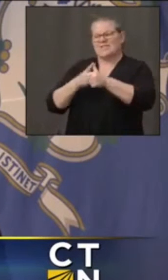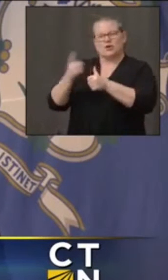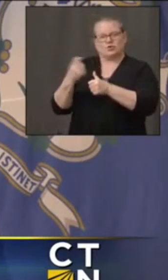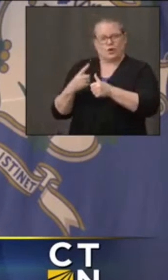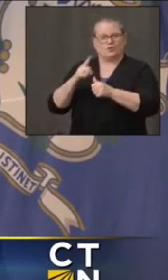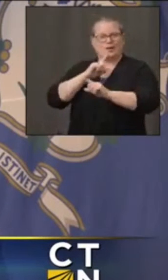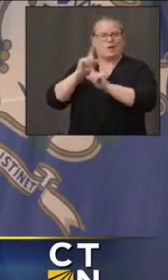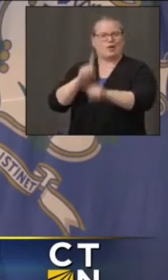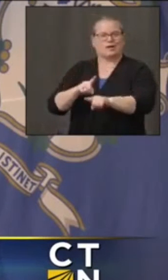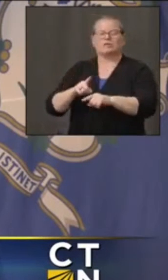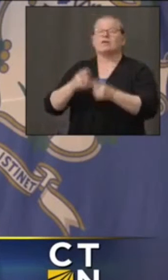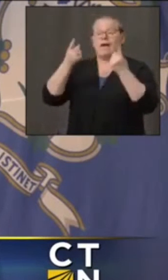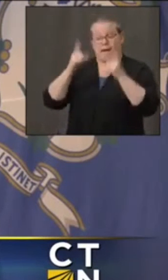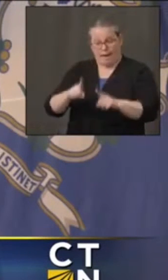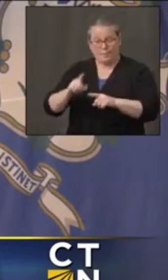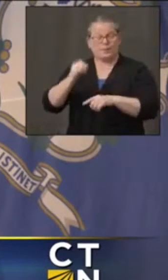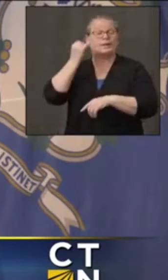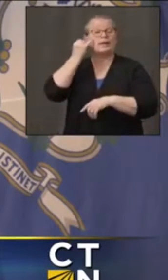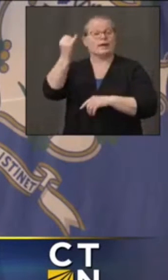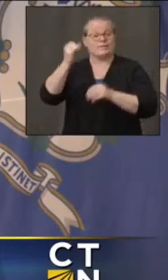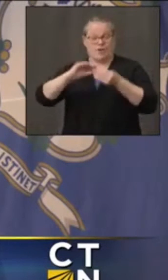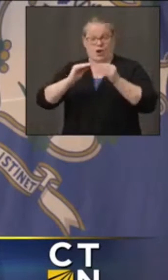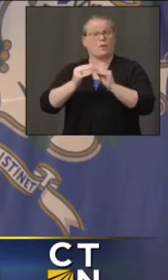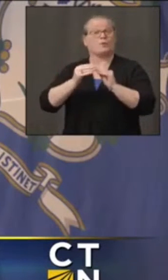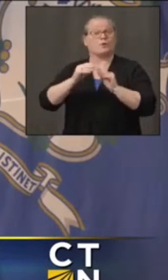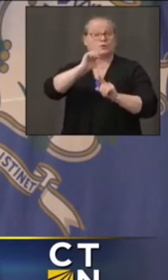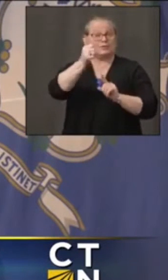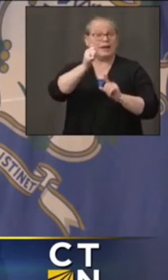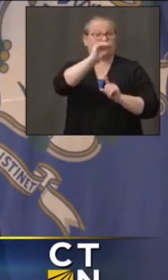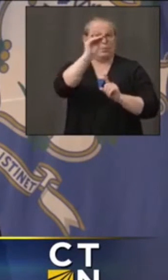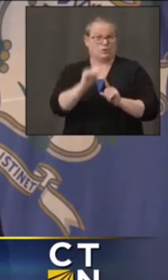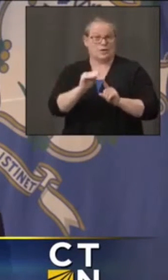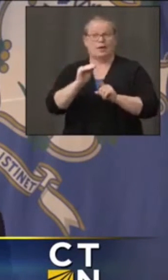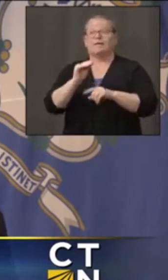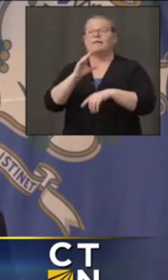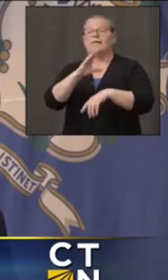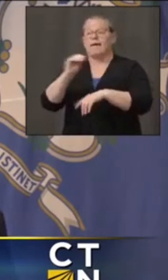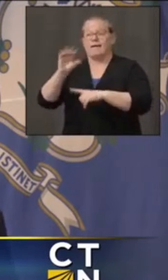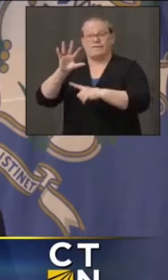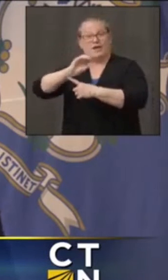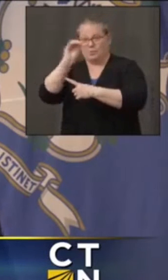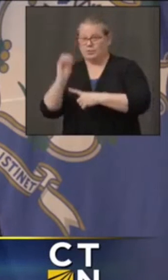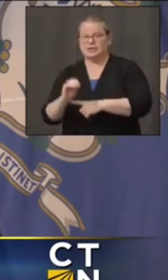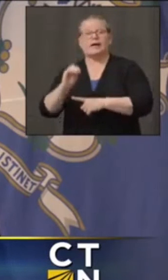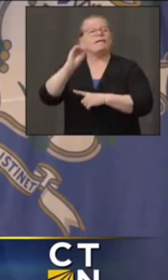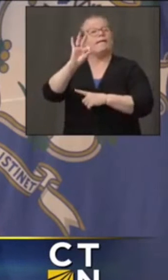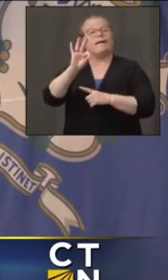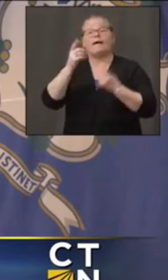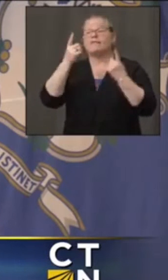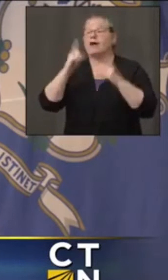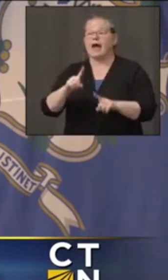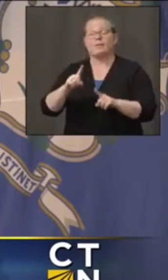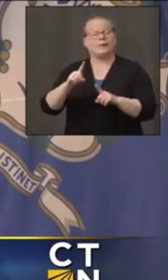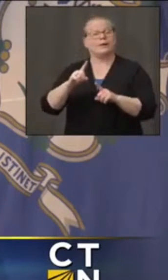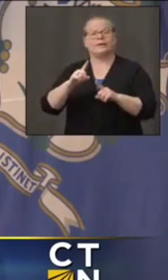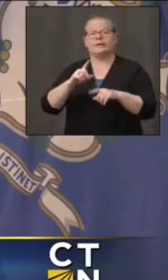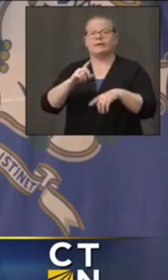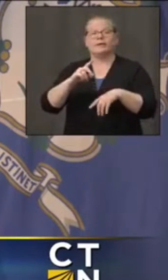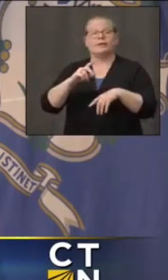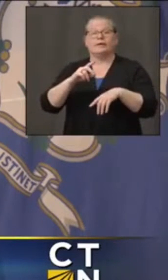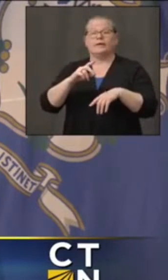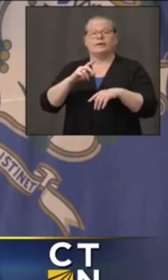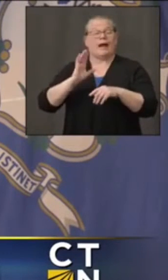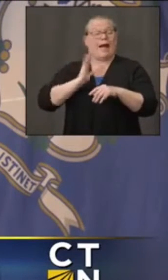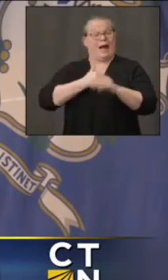10% plus 5%, then yes, you will be fined if you do not willfully disobey the protocols we've